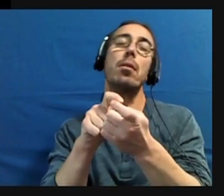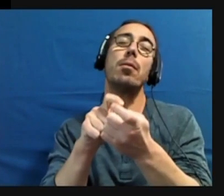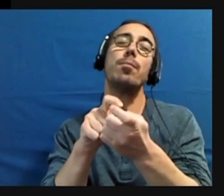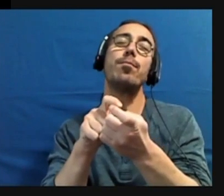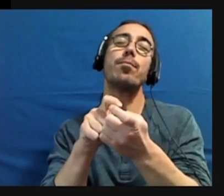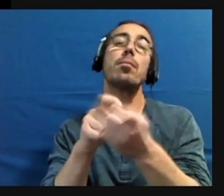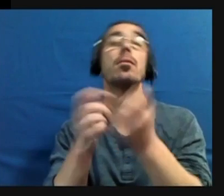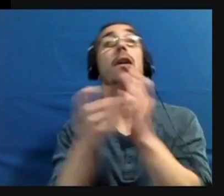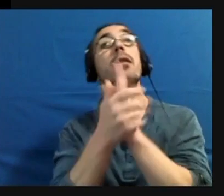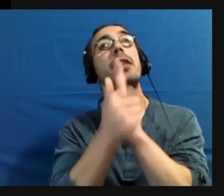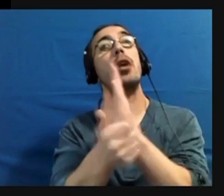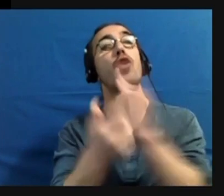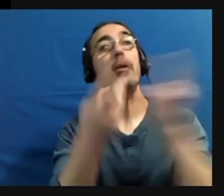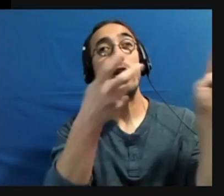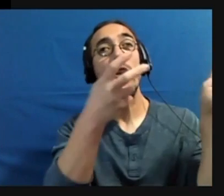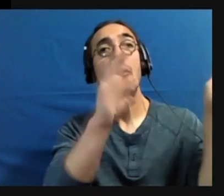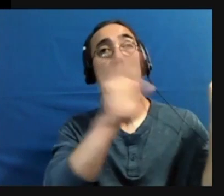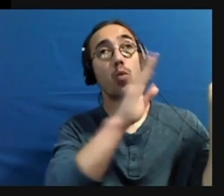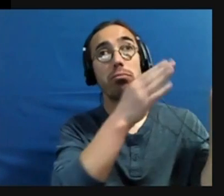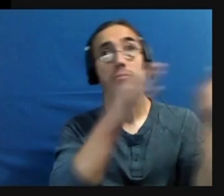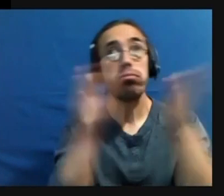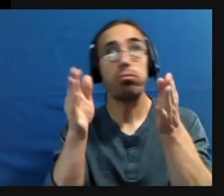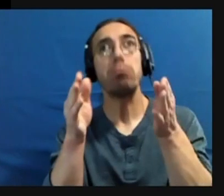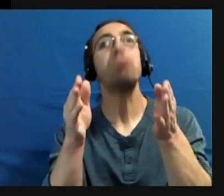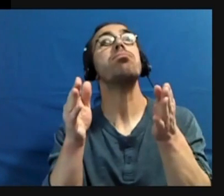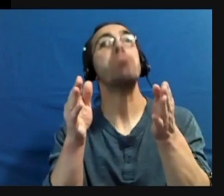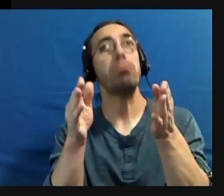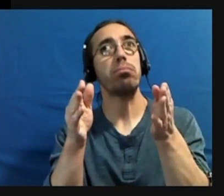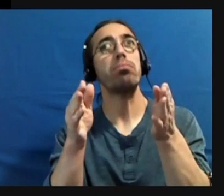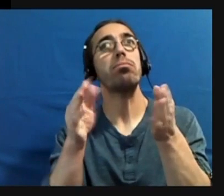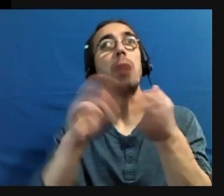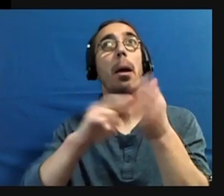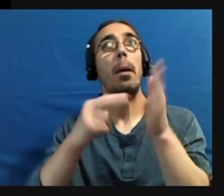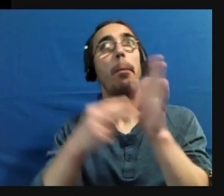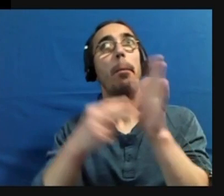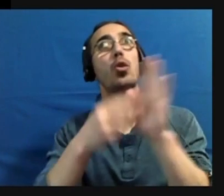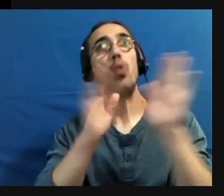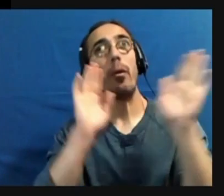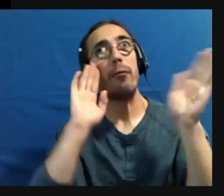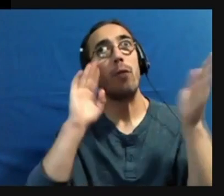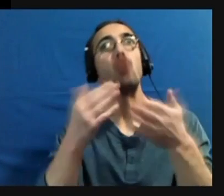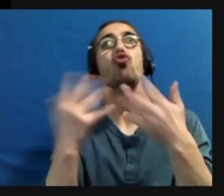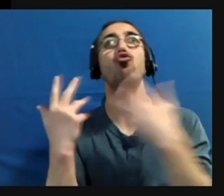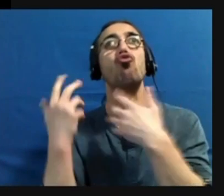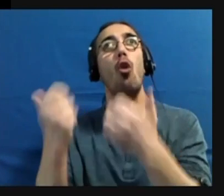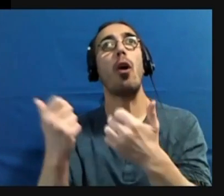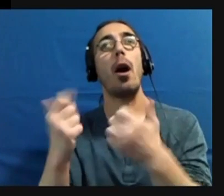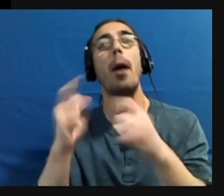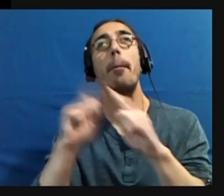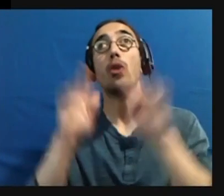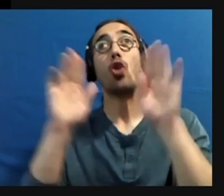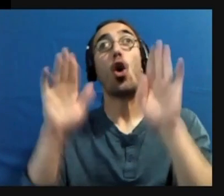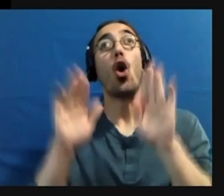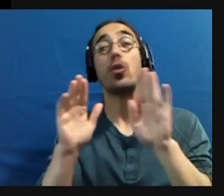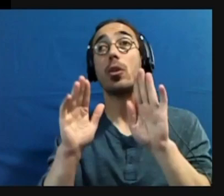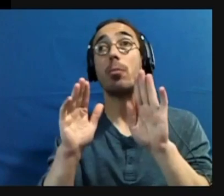shifting easily is going to be being able to focus strongly. There is a really, really awesome